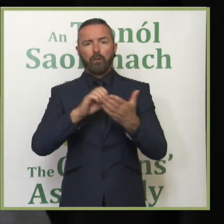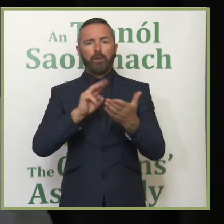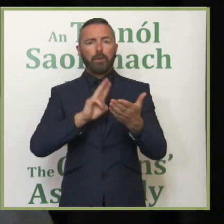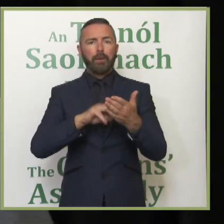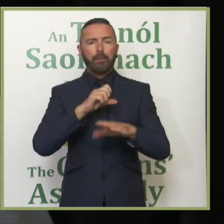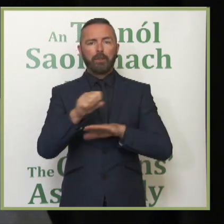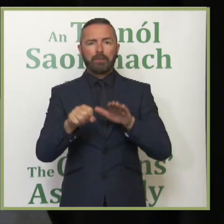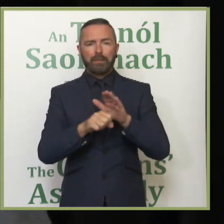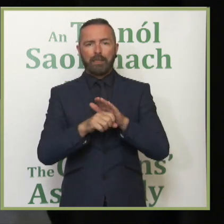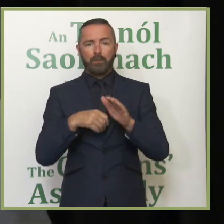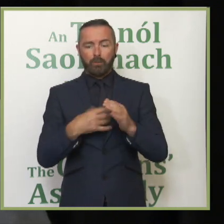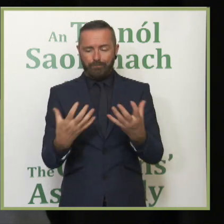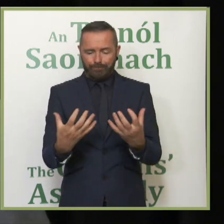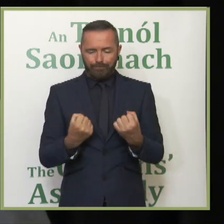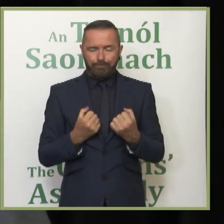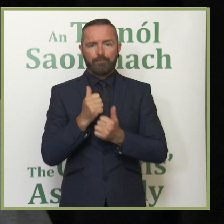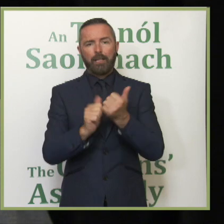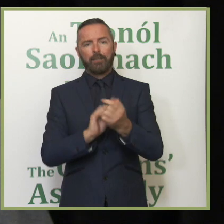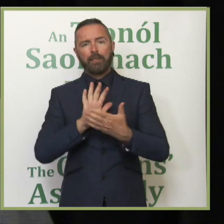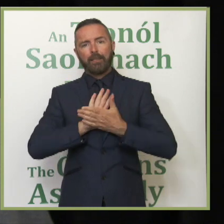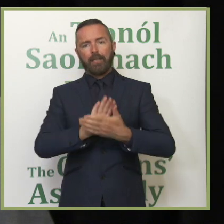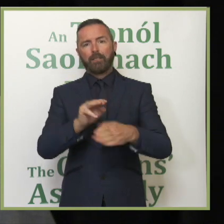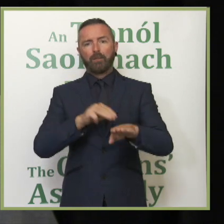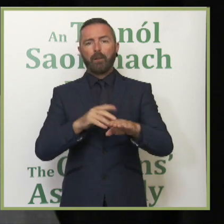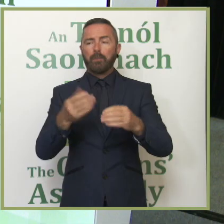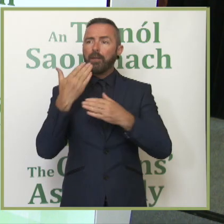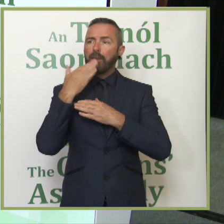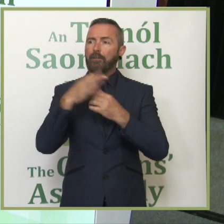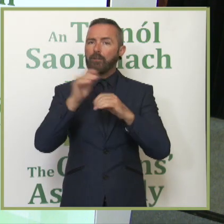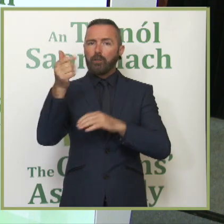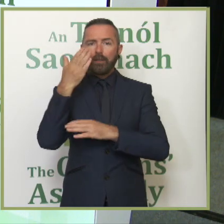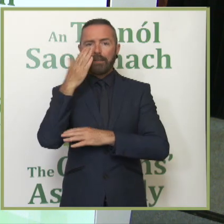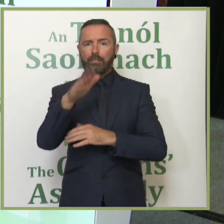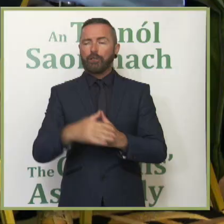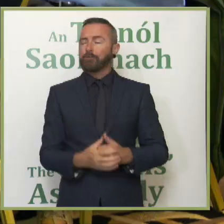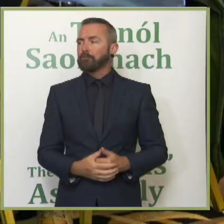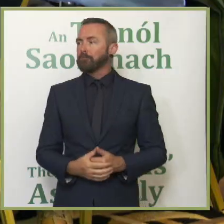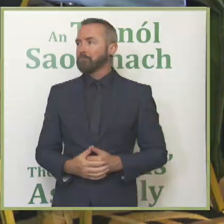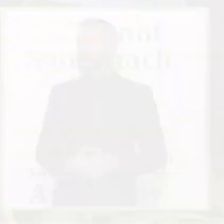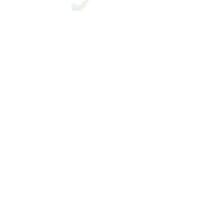countries to take action against these problems. Thanks for your attention. Thank you all.